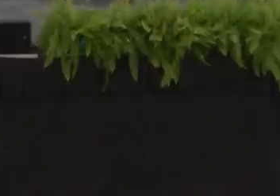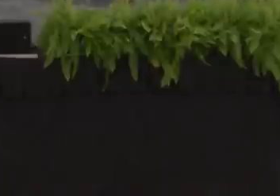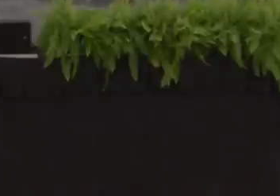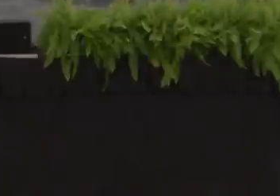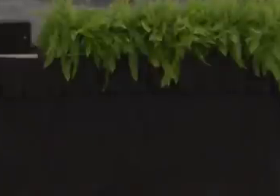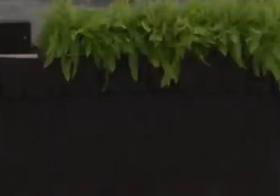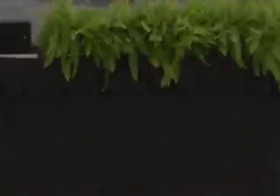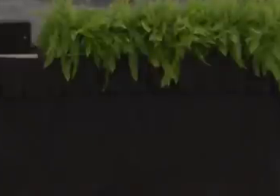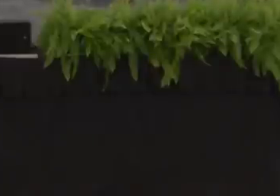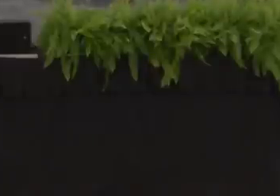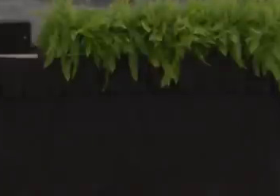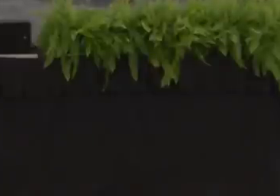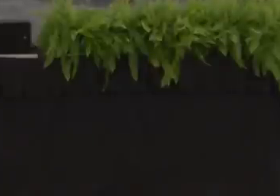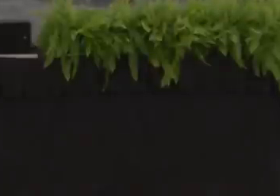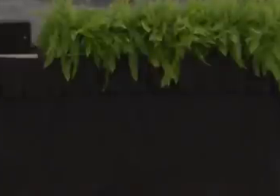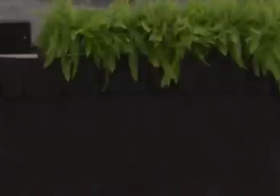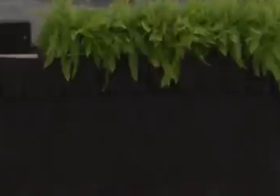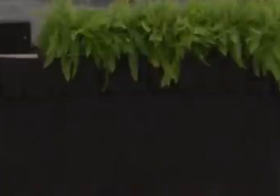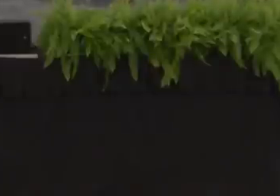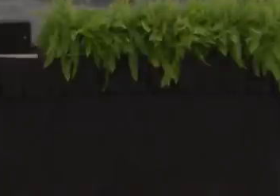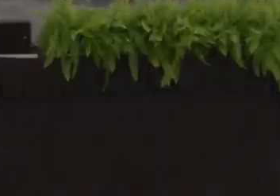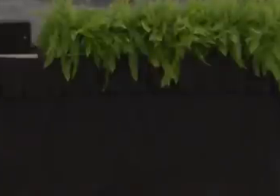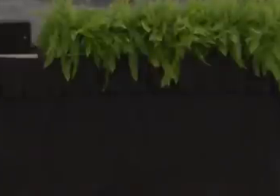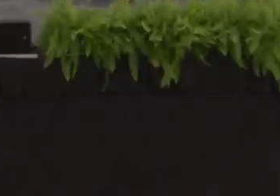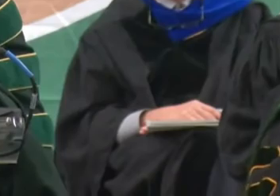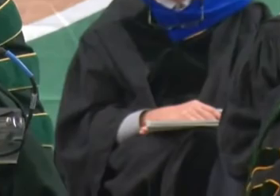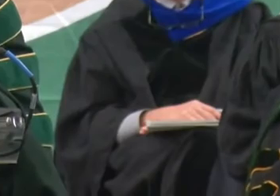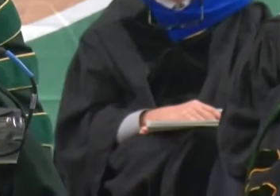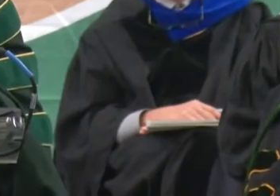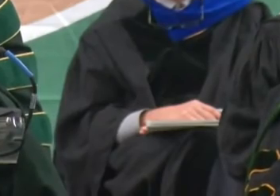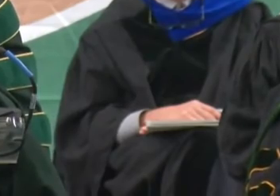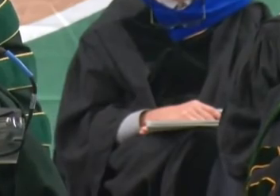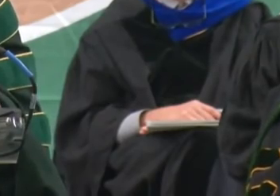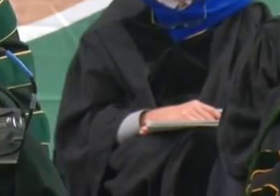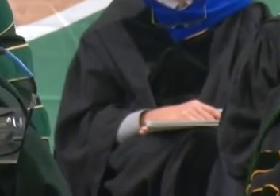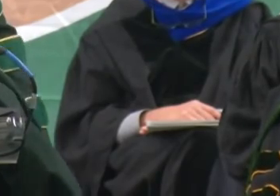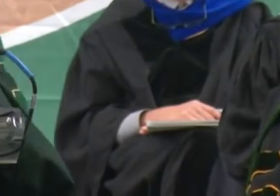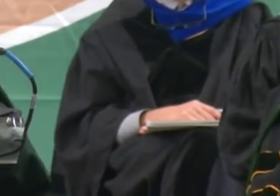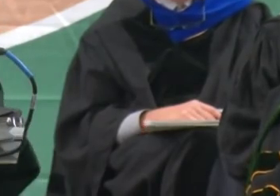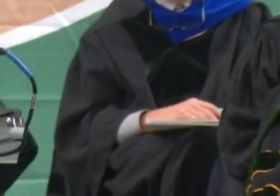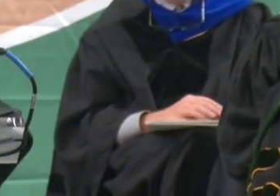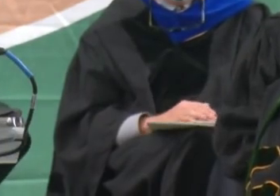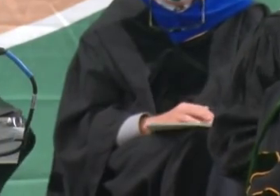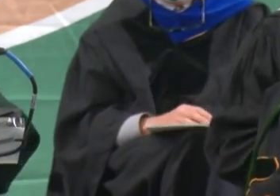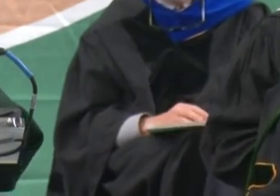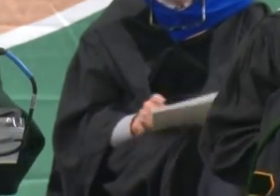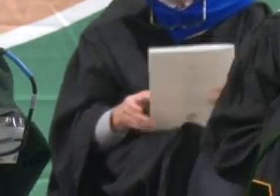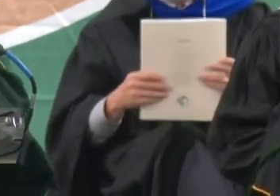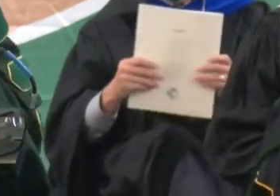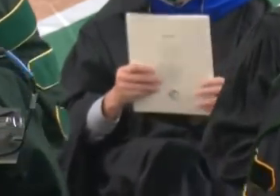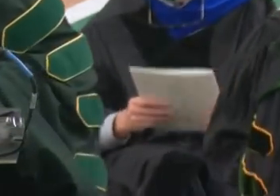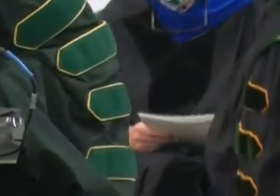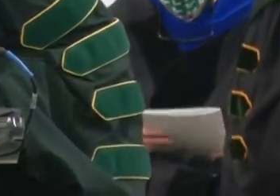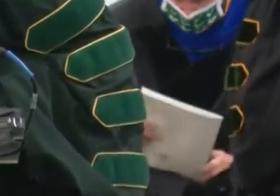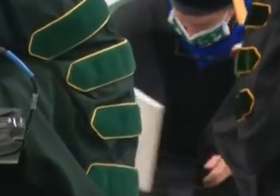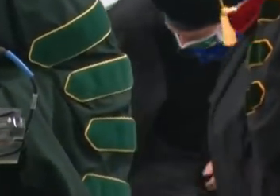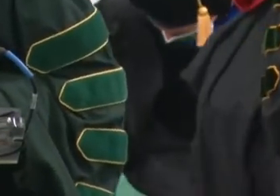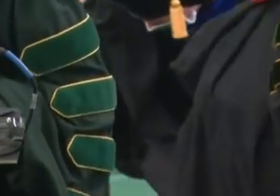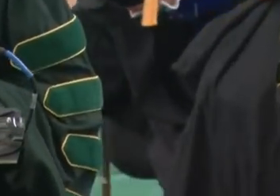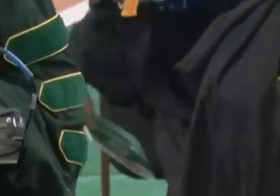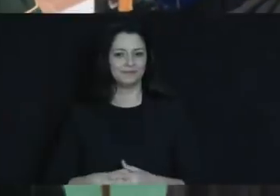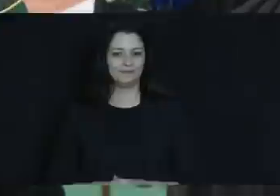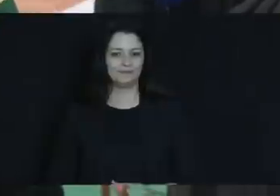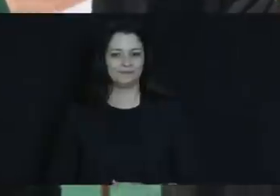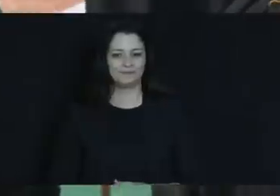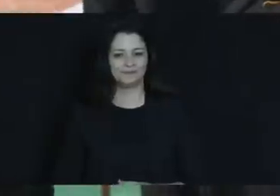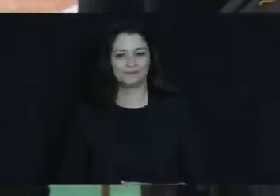College of Art. Will the platform party please rise?